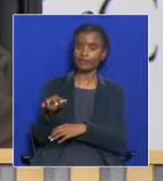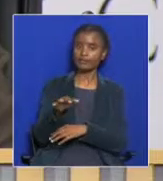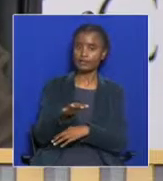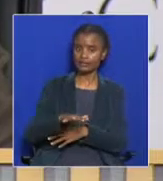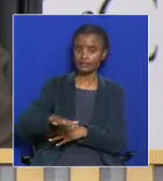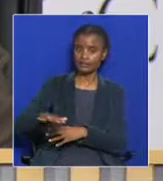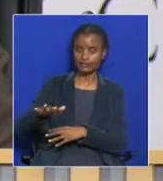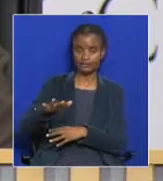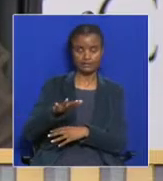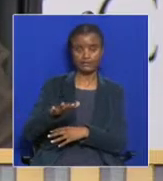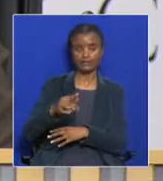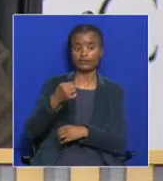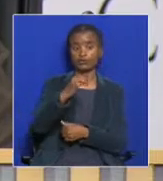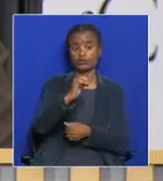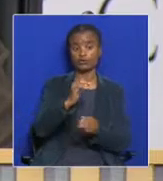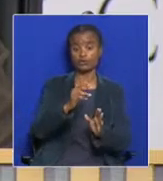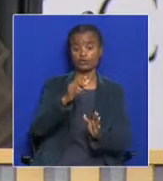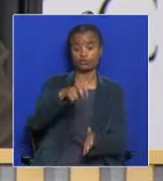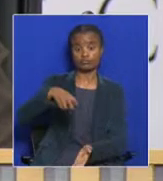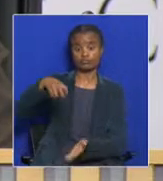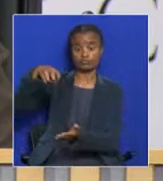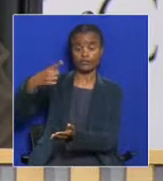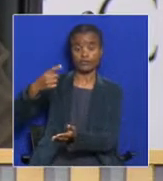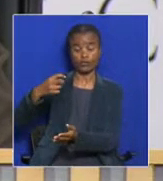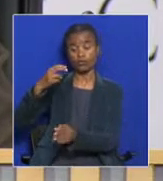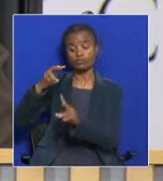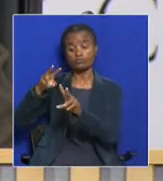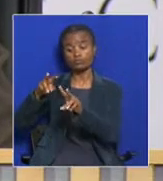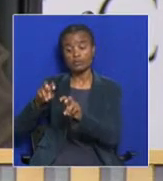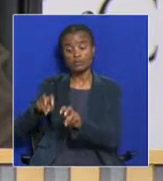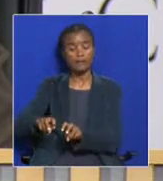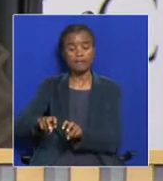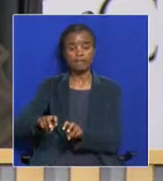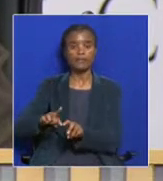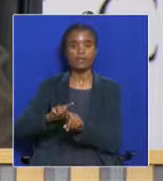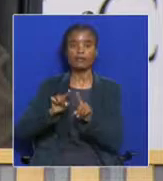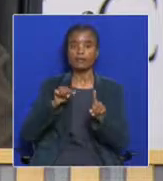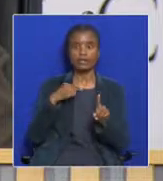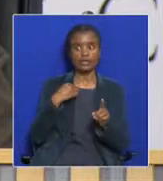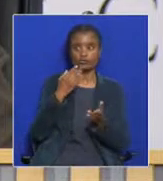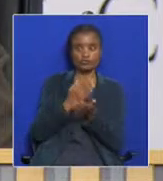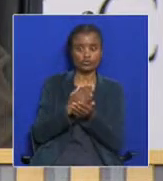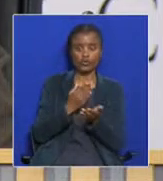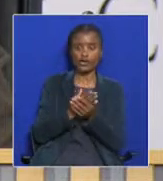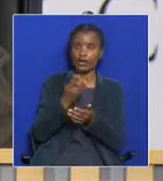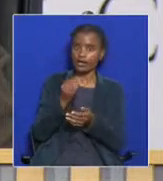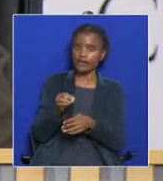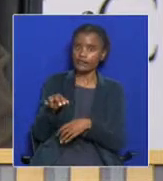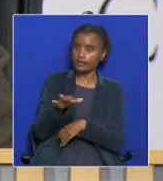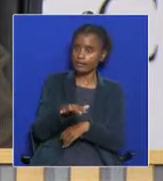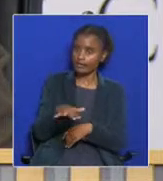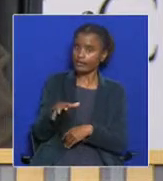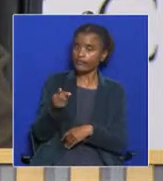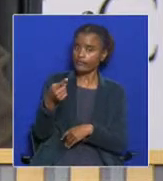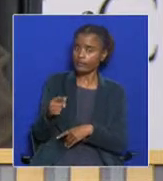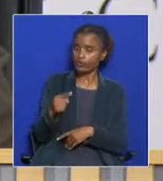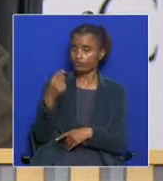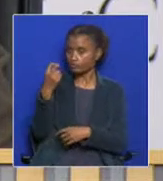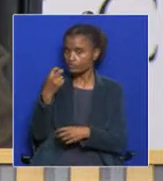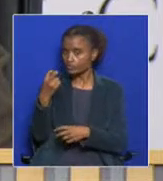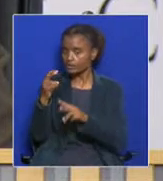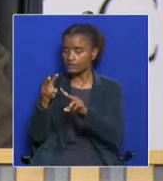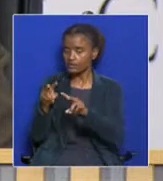designated examination area. I wasn't even sure that they did have an examination area until I heard Warrant Officer Sanders' evidence